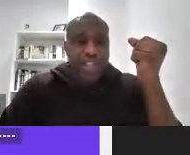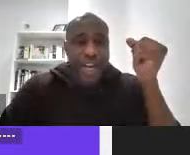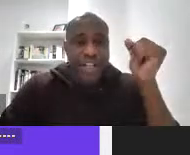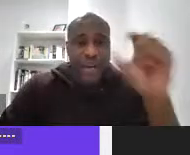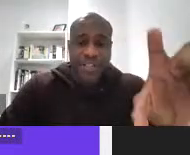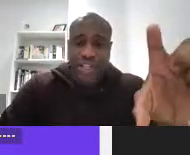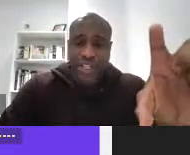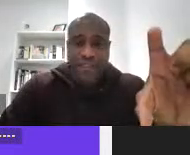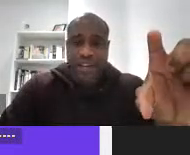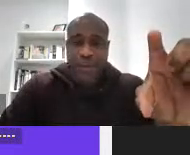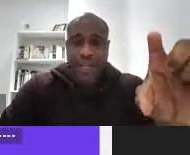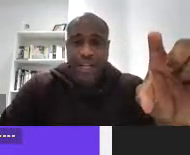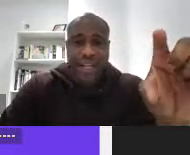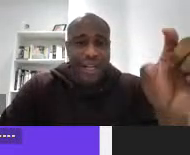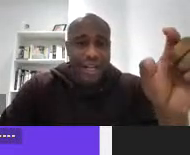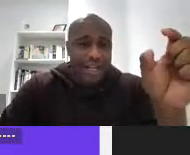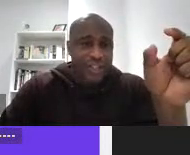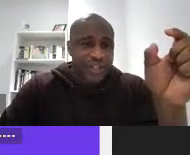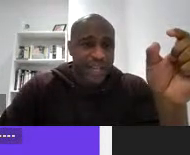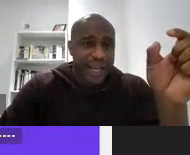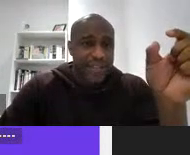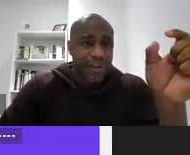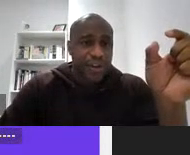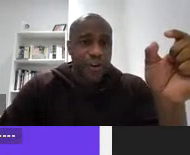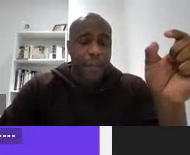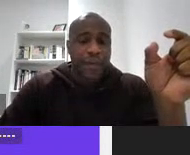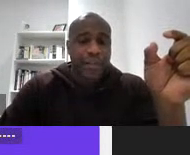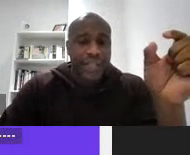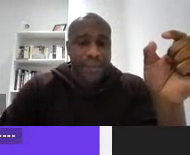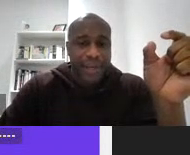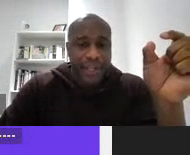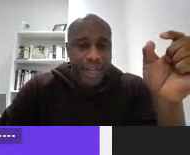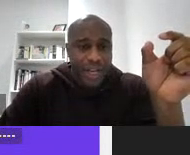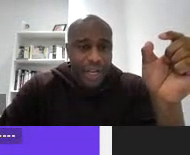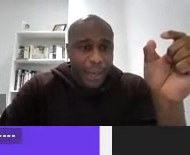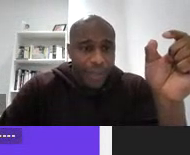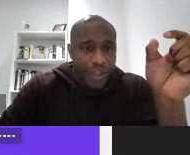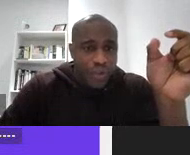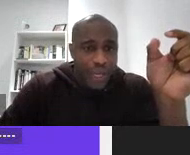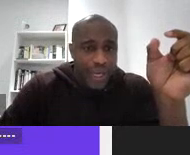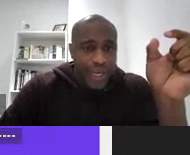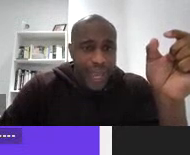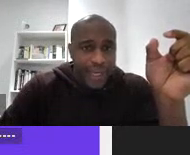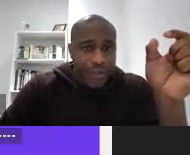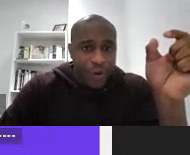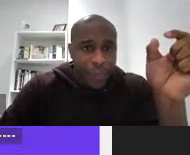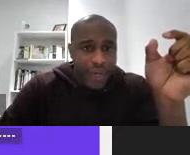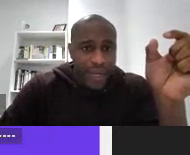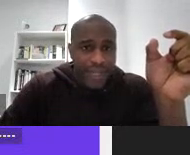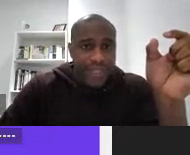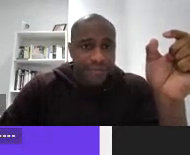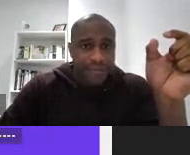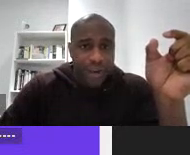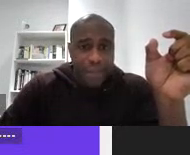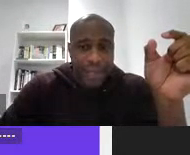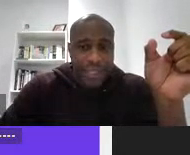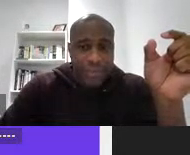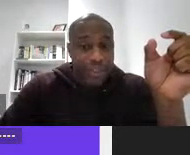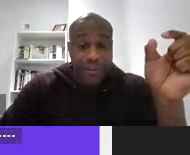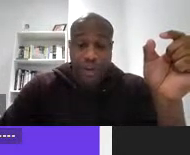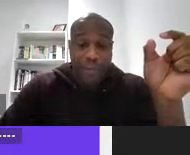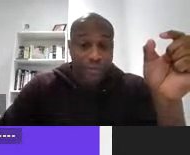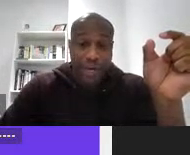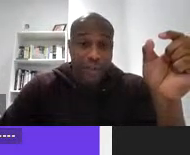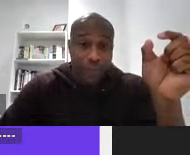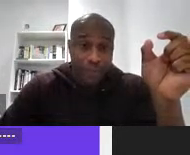I can change images very quickly. It's just a case of uploading an image, dragging and dropping it into the right place,